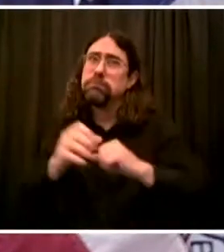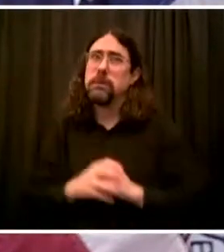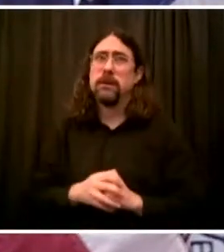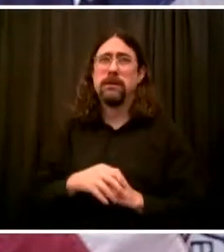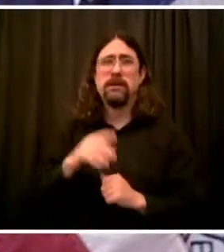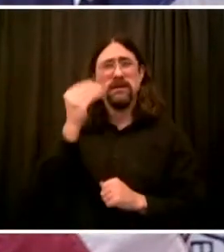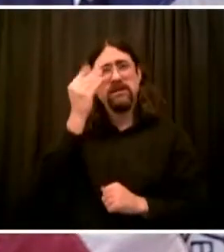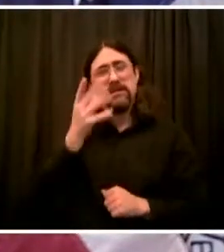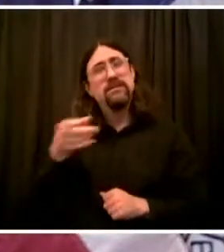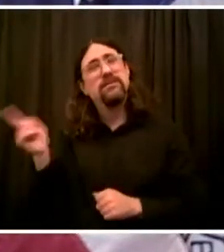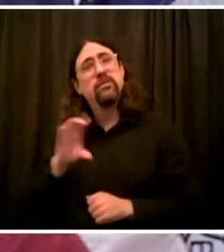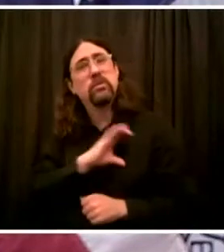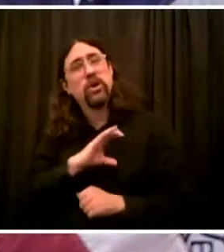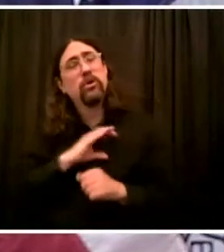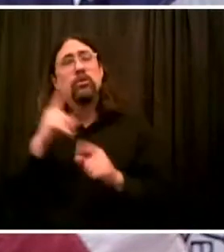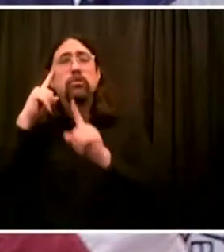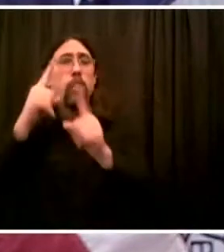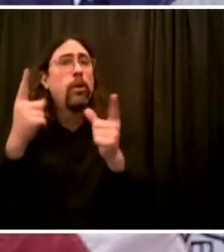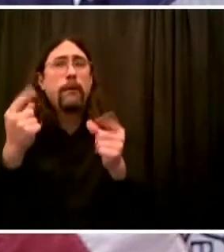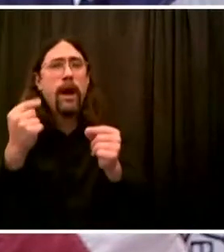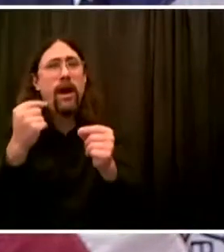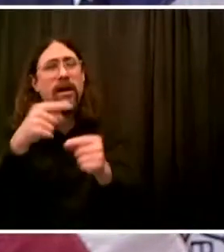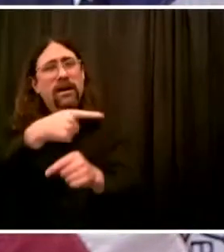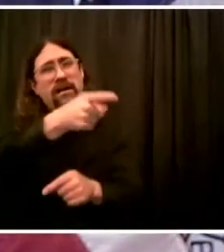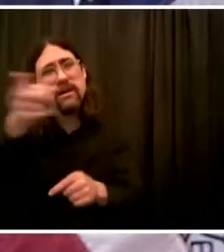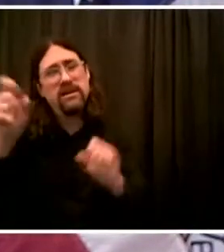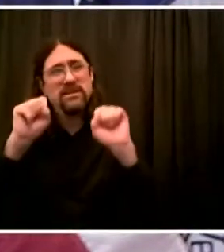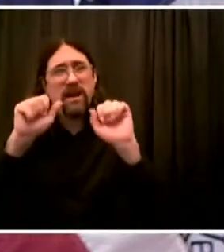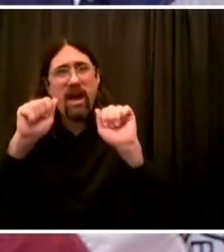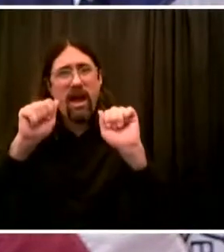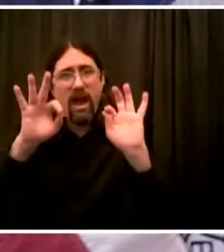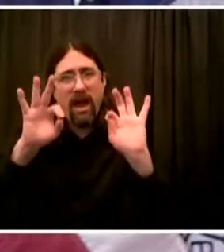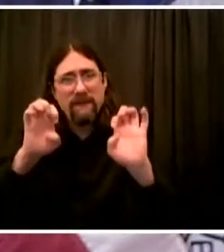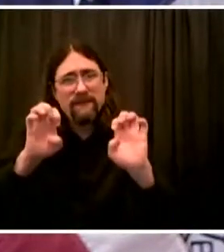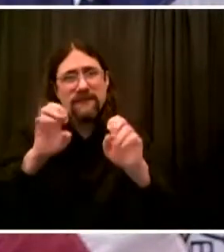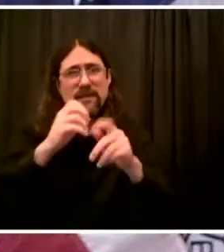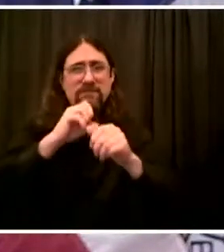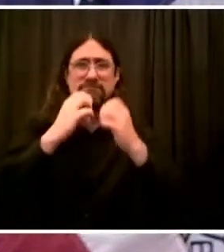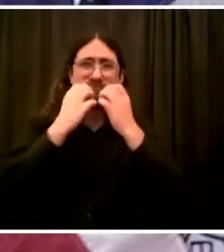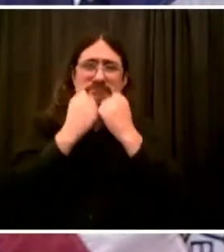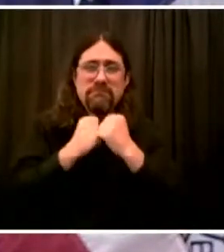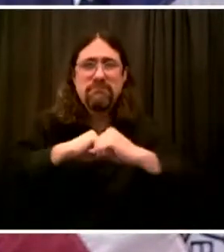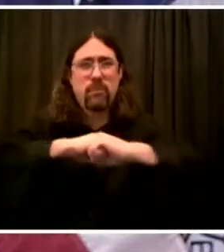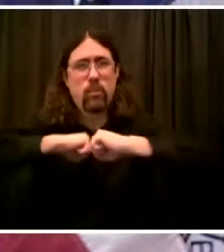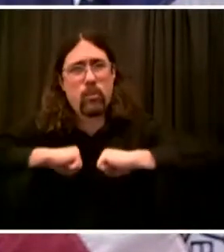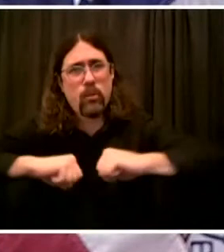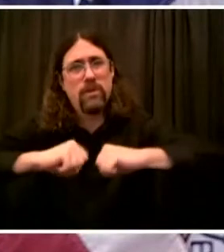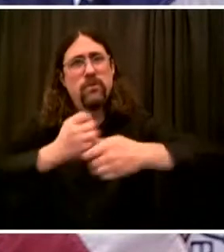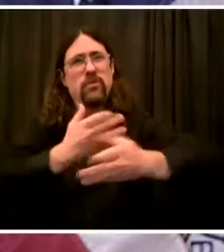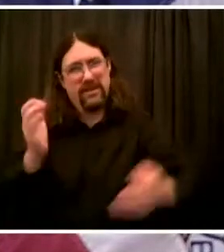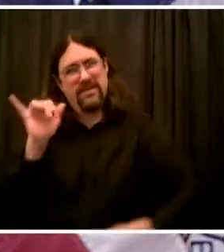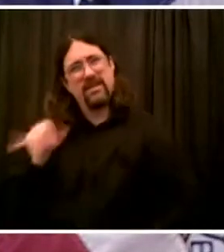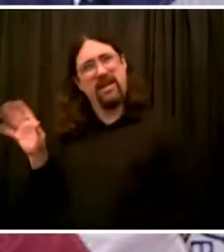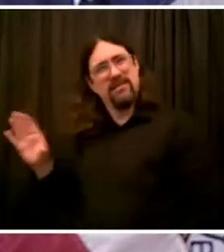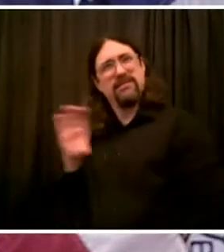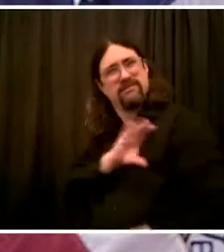other. But what we saw there did not reflect our values. It did not reflect our goals of